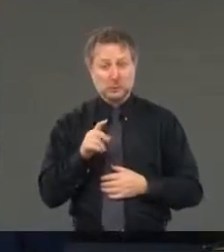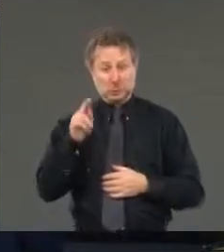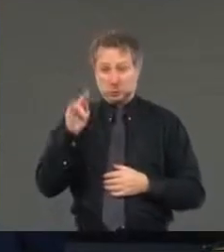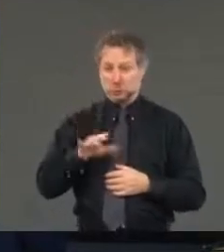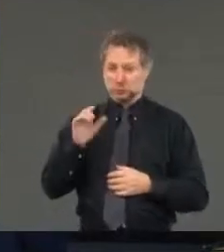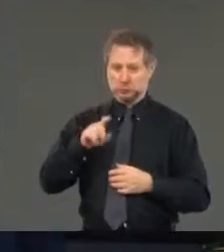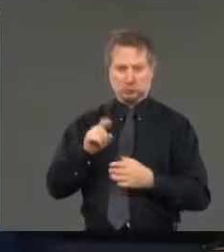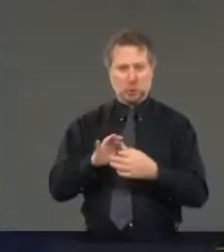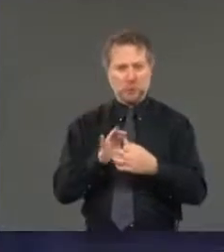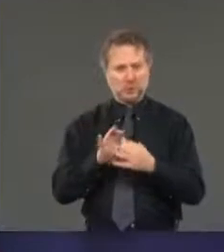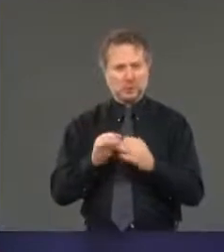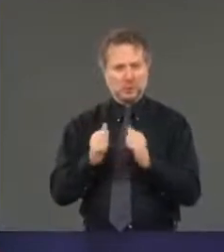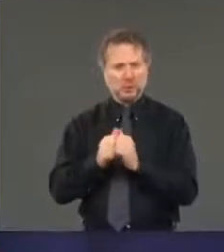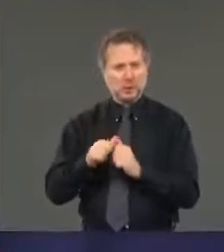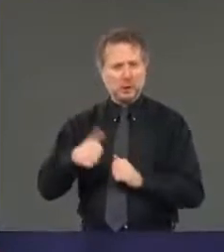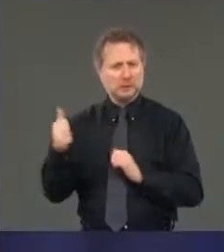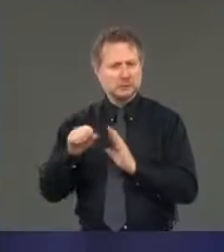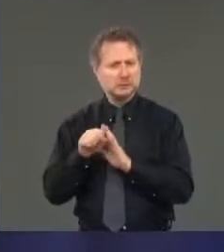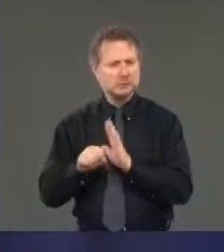and other states?